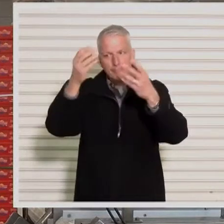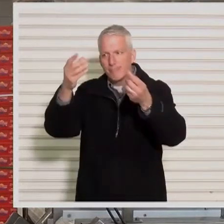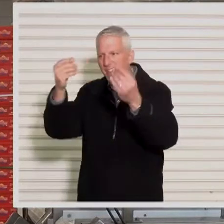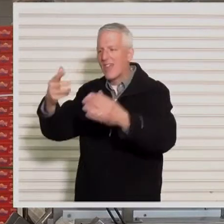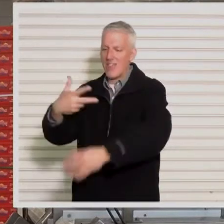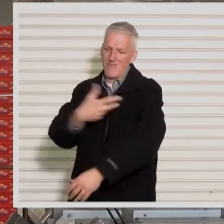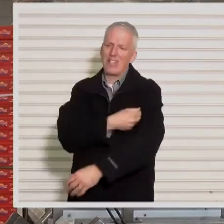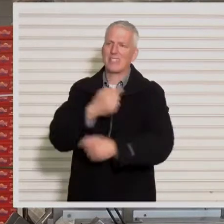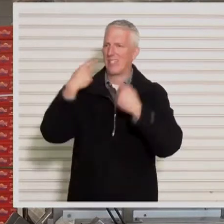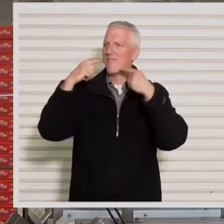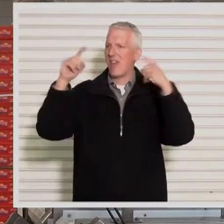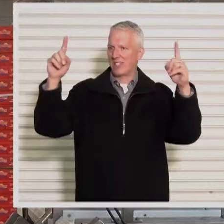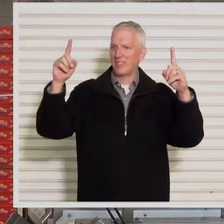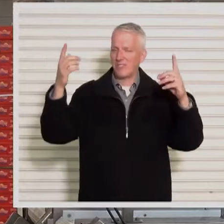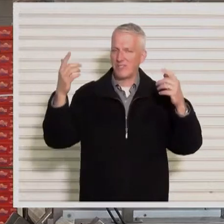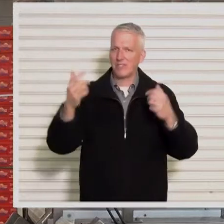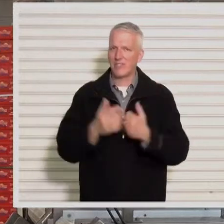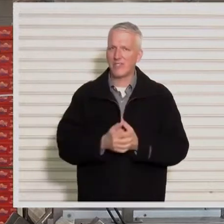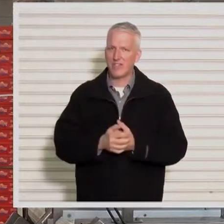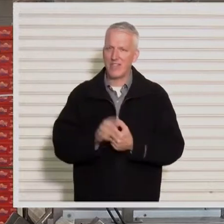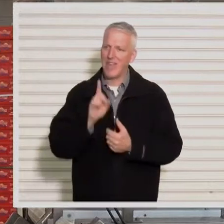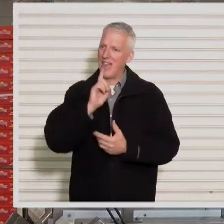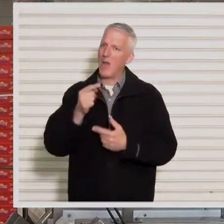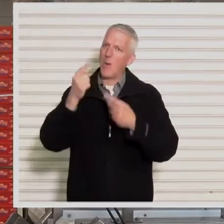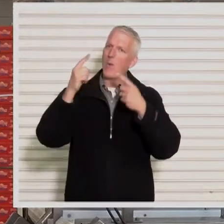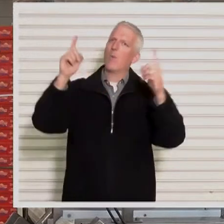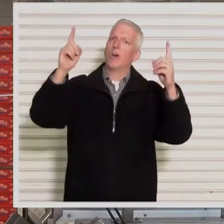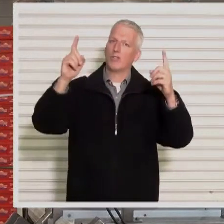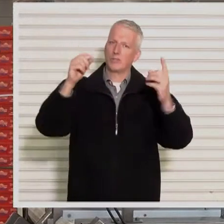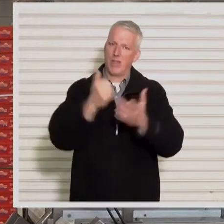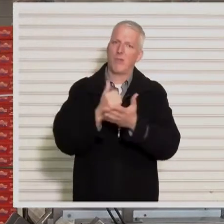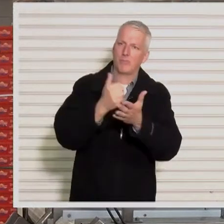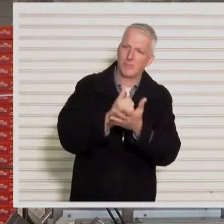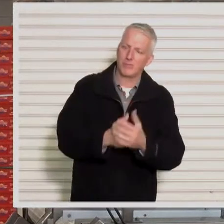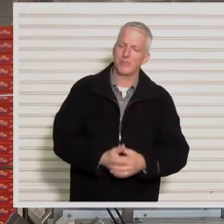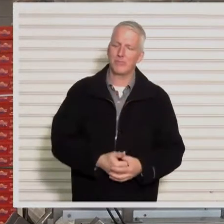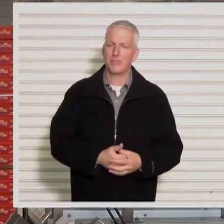is effective. It actually works.